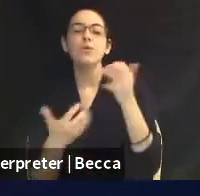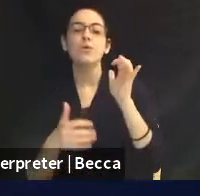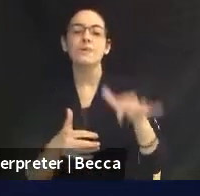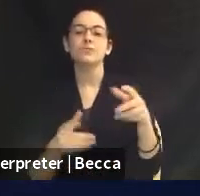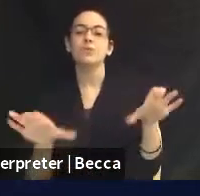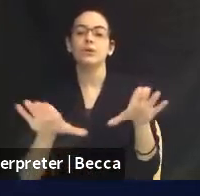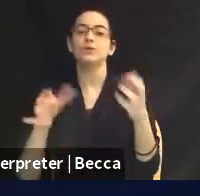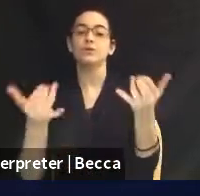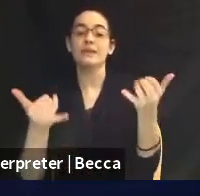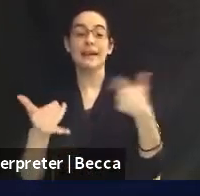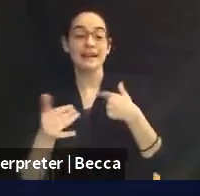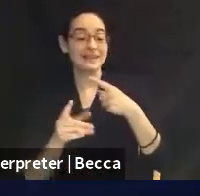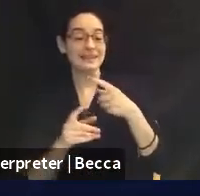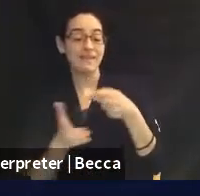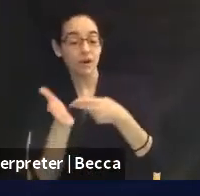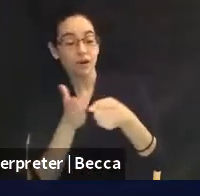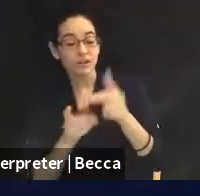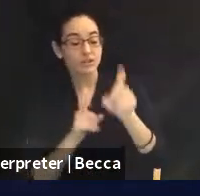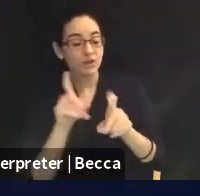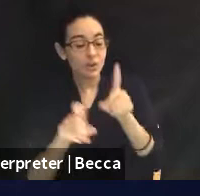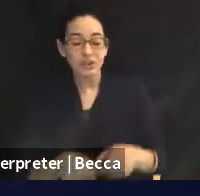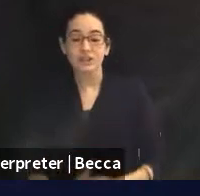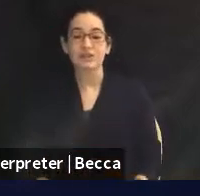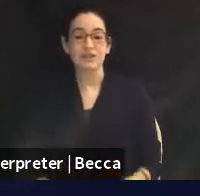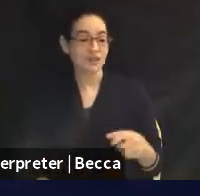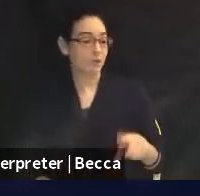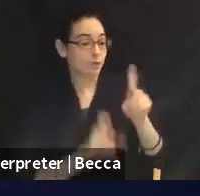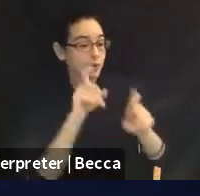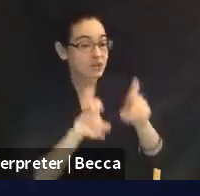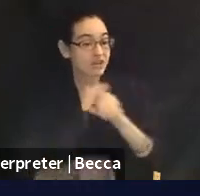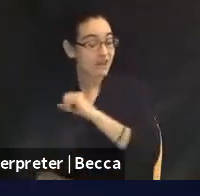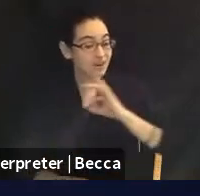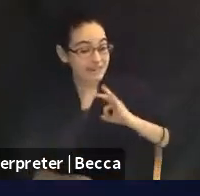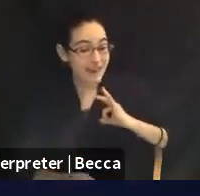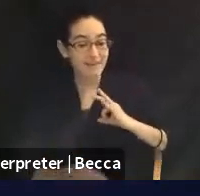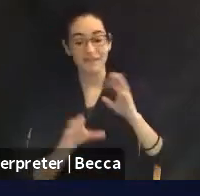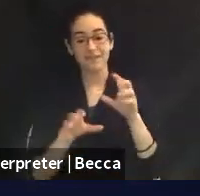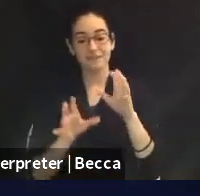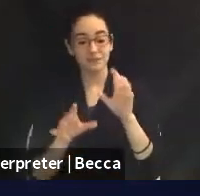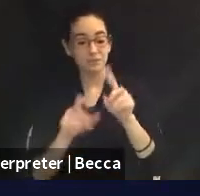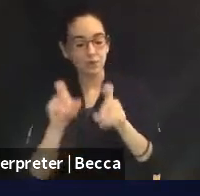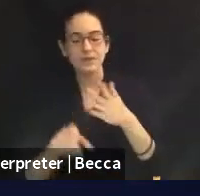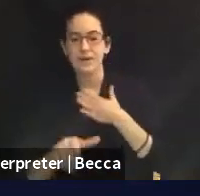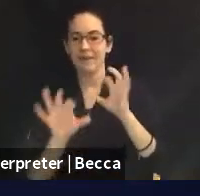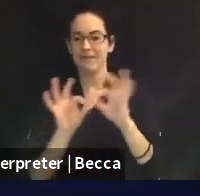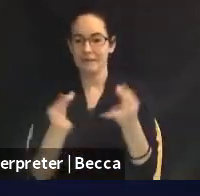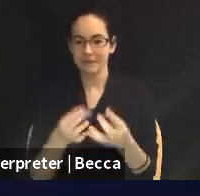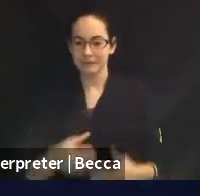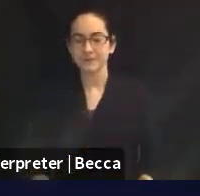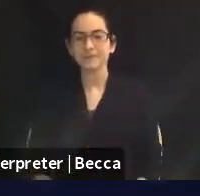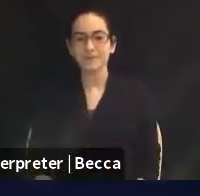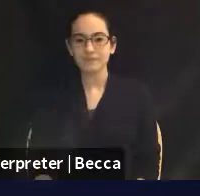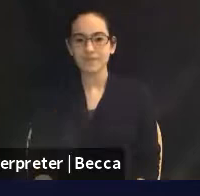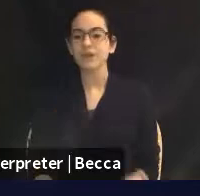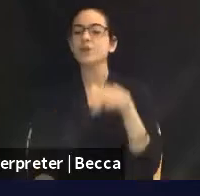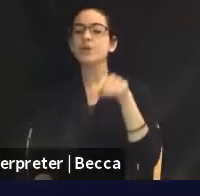we're asking our own staff, questions we're asking our own families in light of what Scripture is saying. So what is this passage? What are a few things we can learn